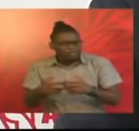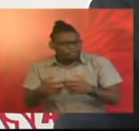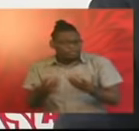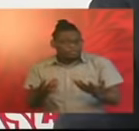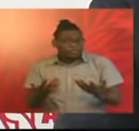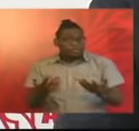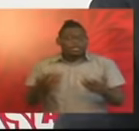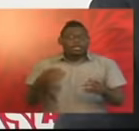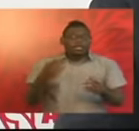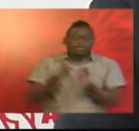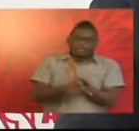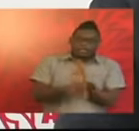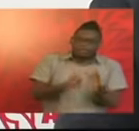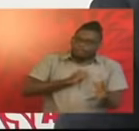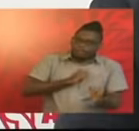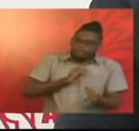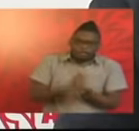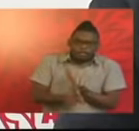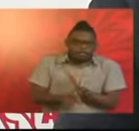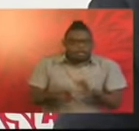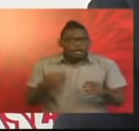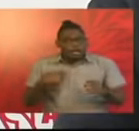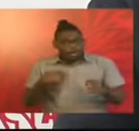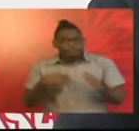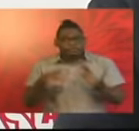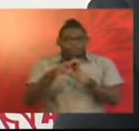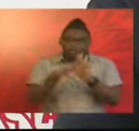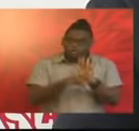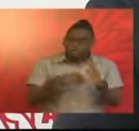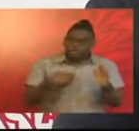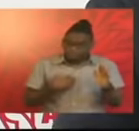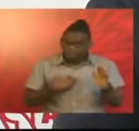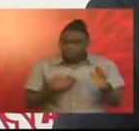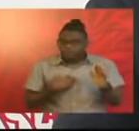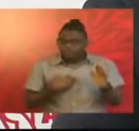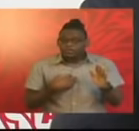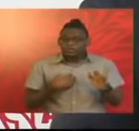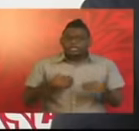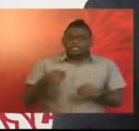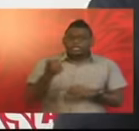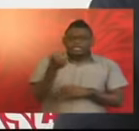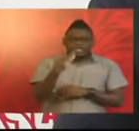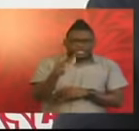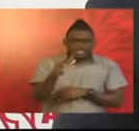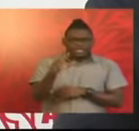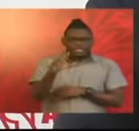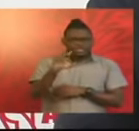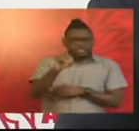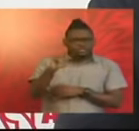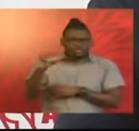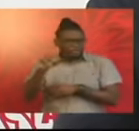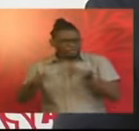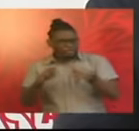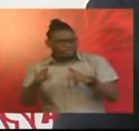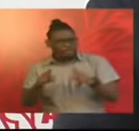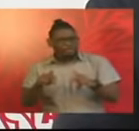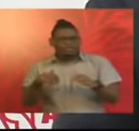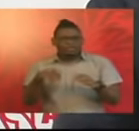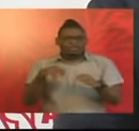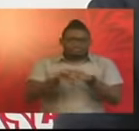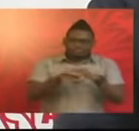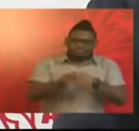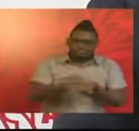713 members of staff have had access to this training. Conversations on mental health for all